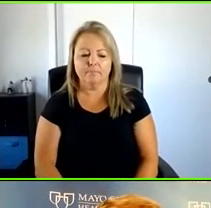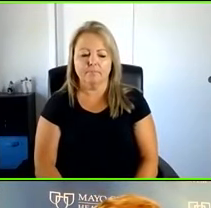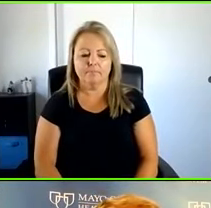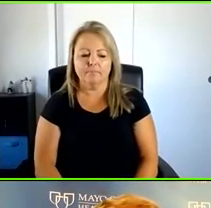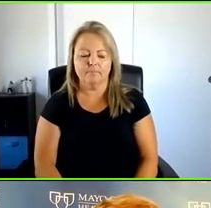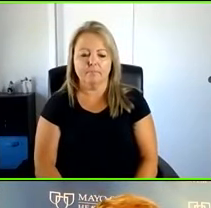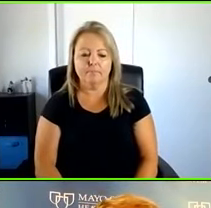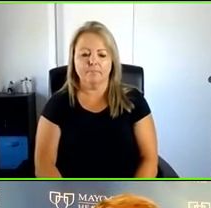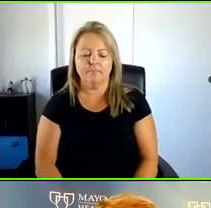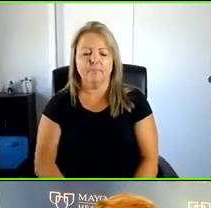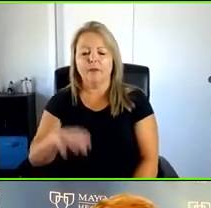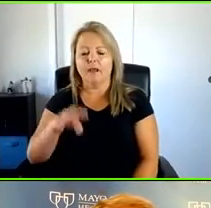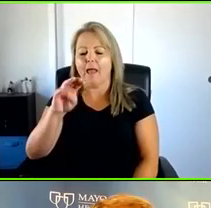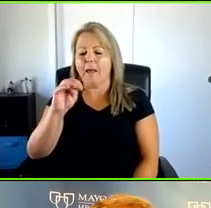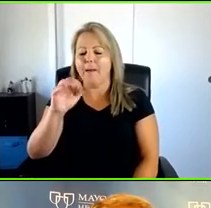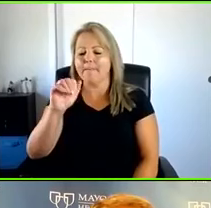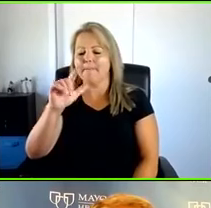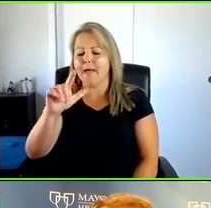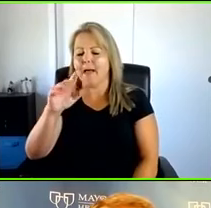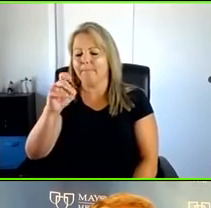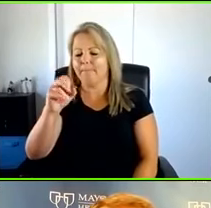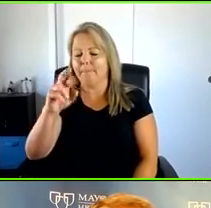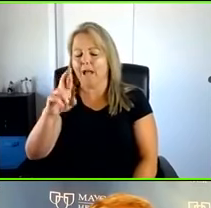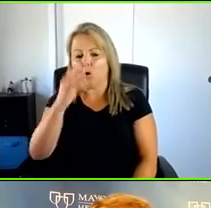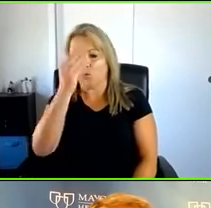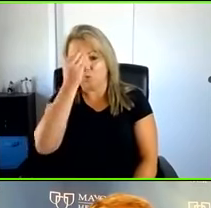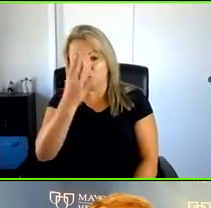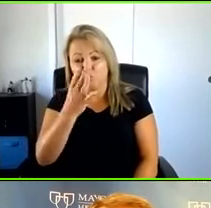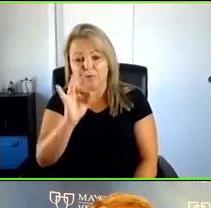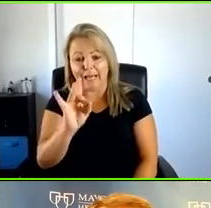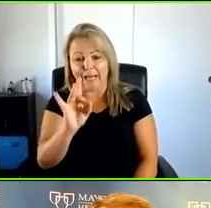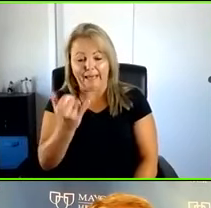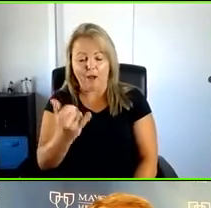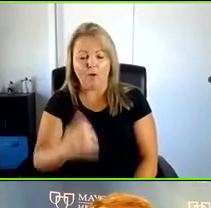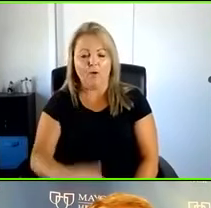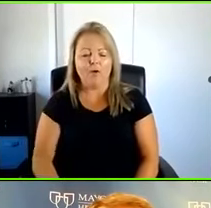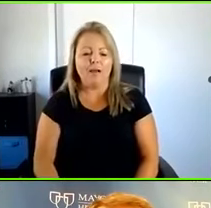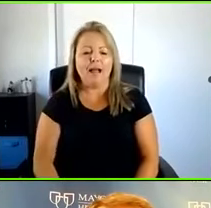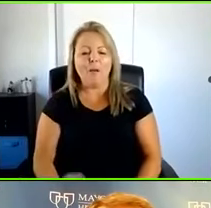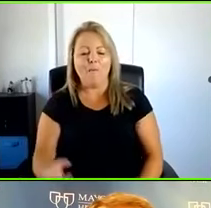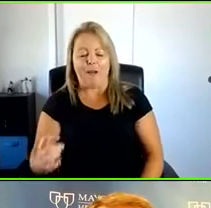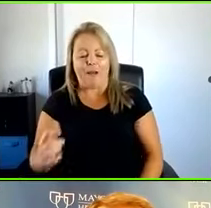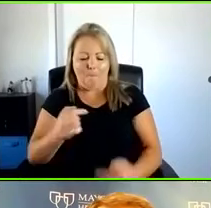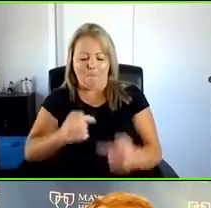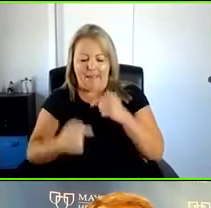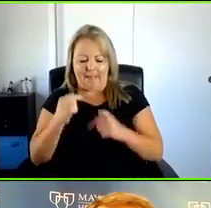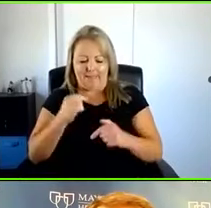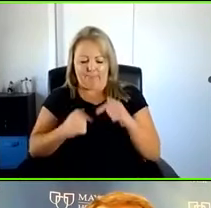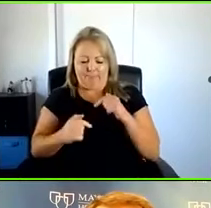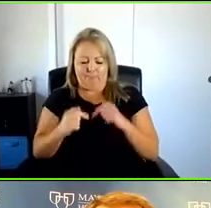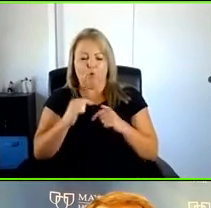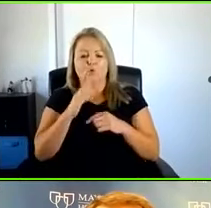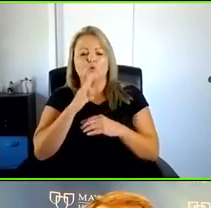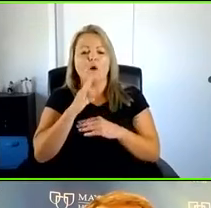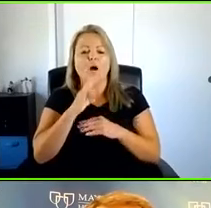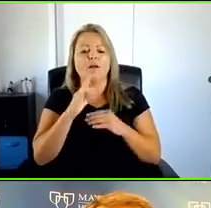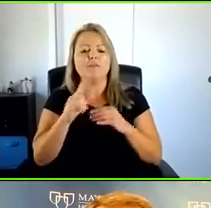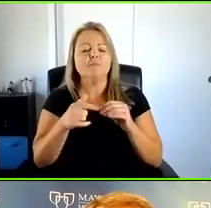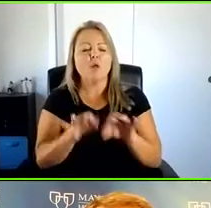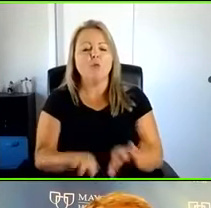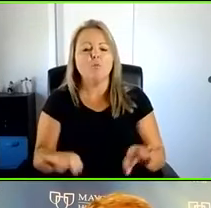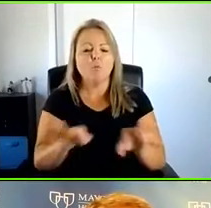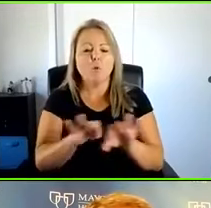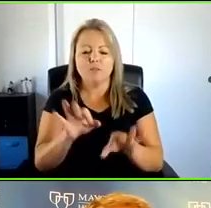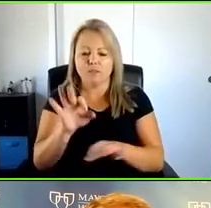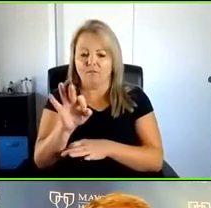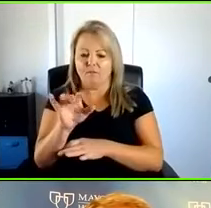Hi, this is Mel Meyer with News 8 Now. I'm want to go back to something that you talked a little bit about, the importance of